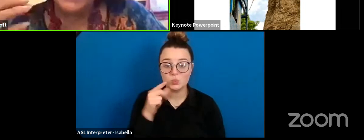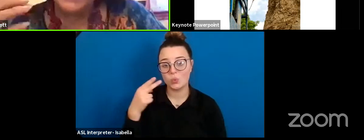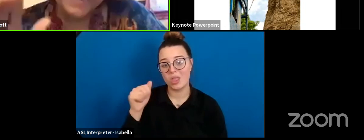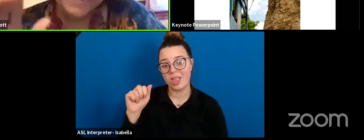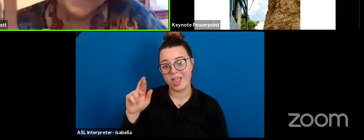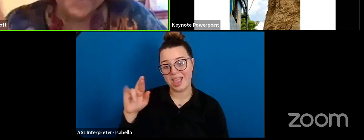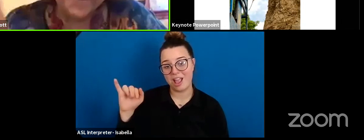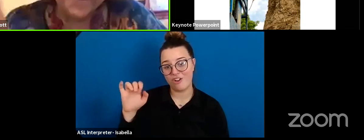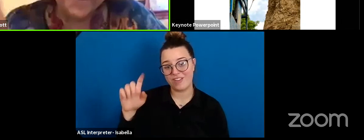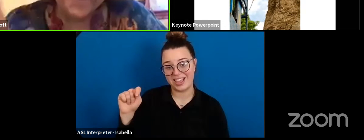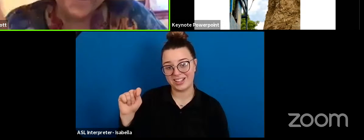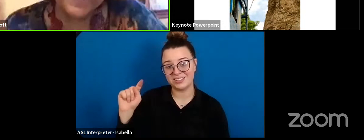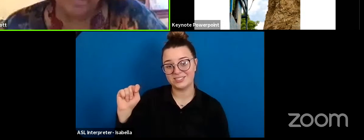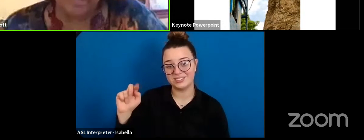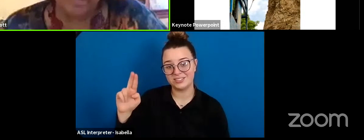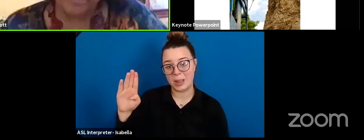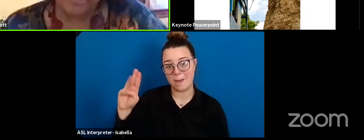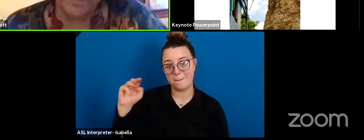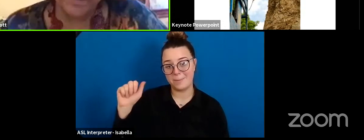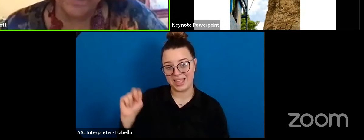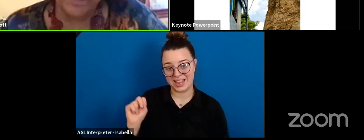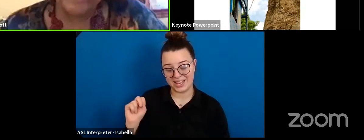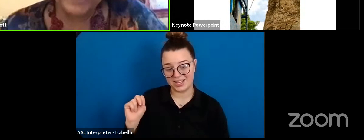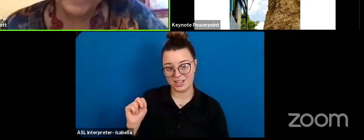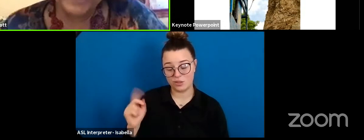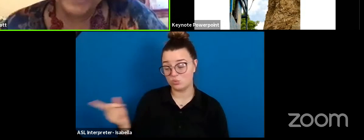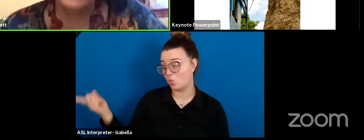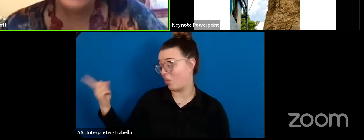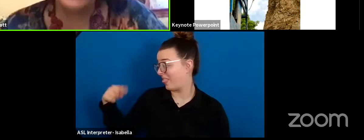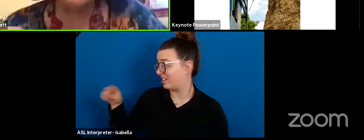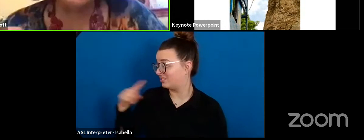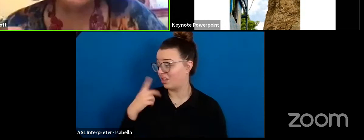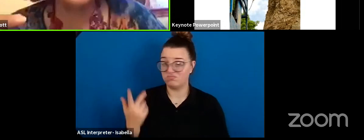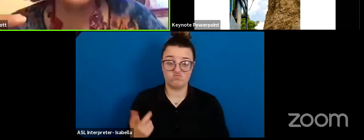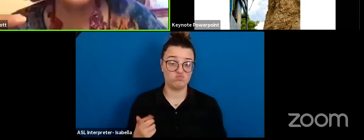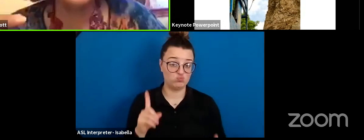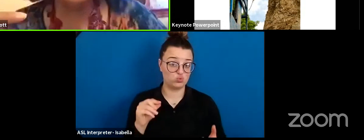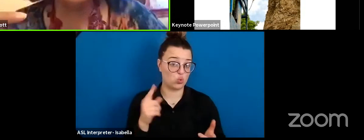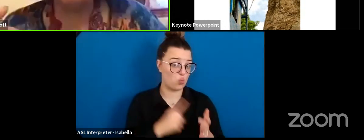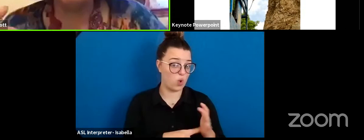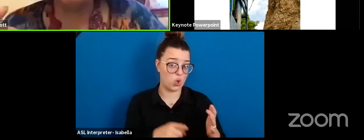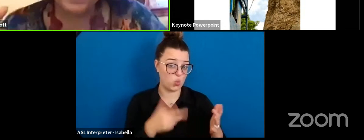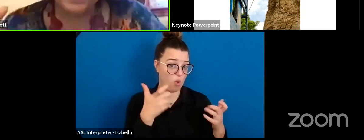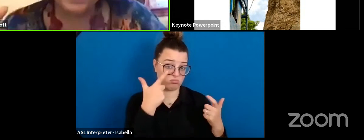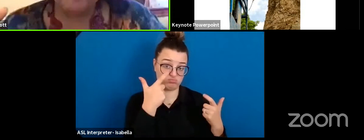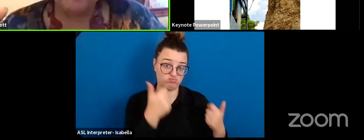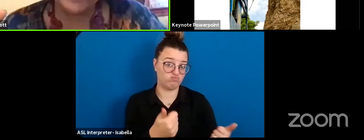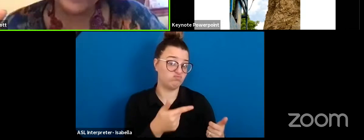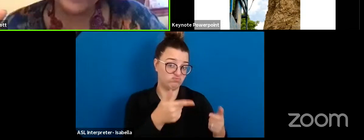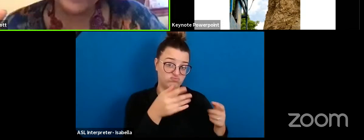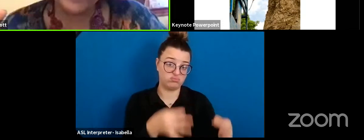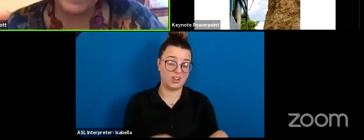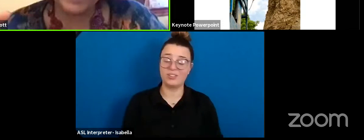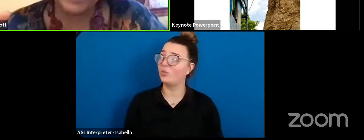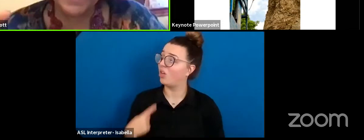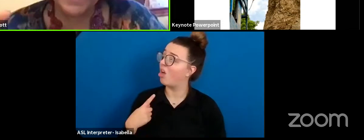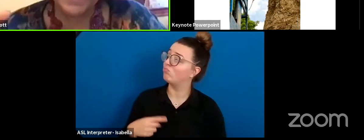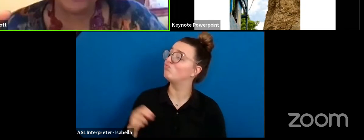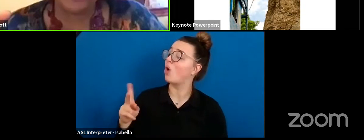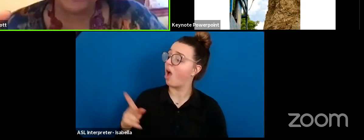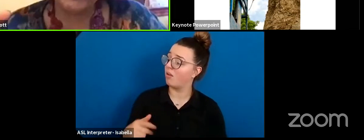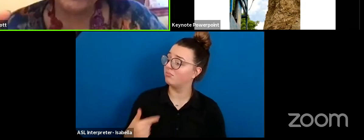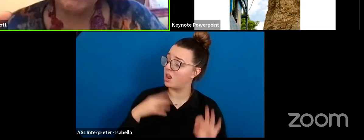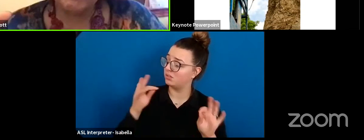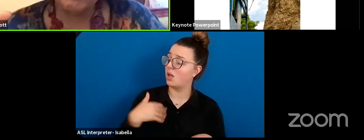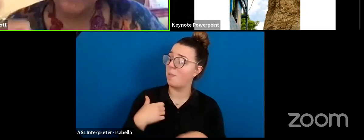They, in a silly way, said, you can do what you want to do. I said, okay, so I want to make a 15-foot Harriet Tubman made out